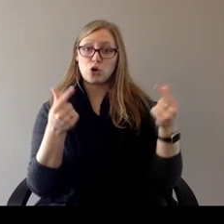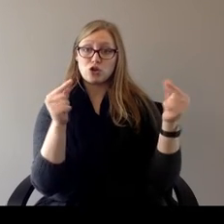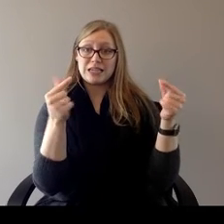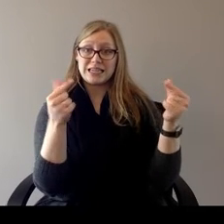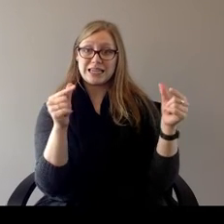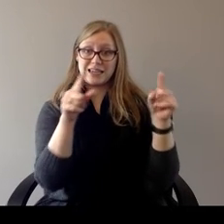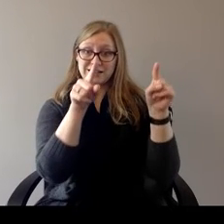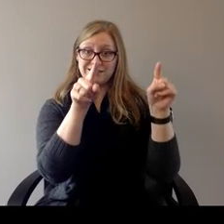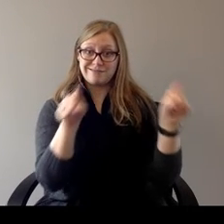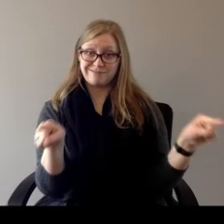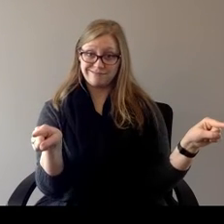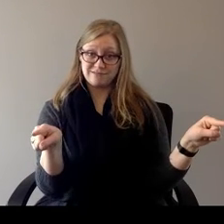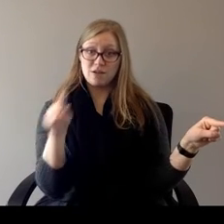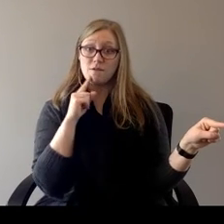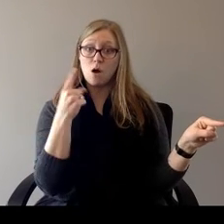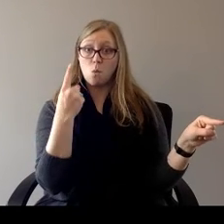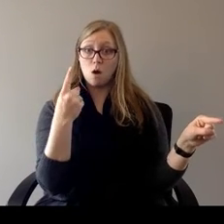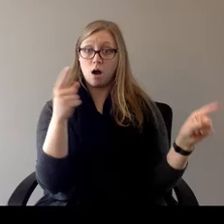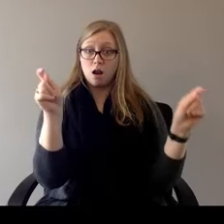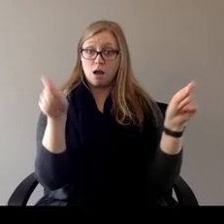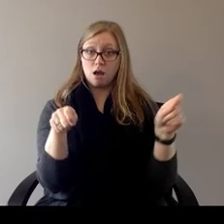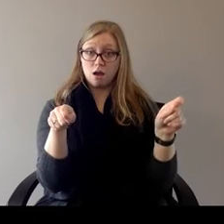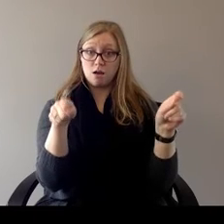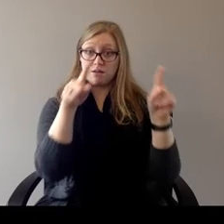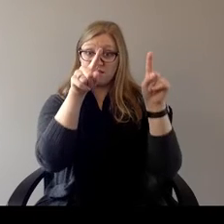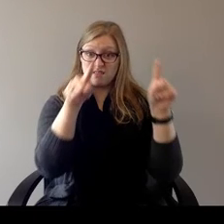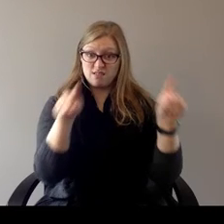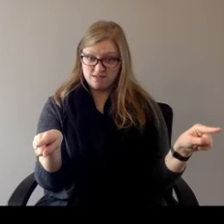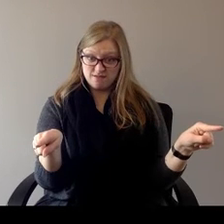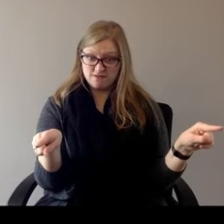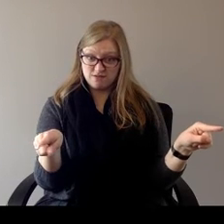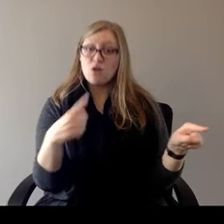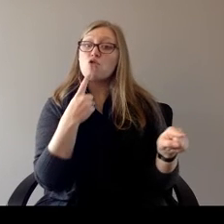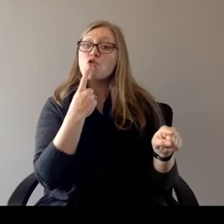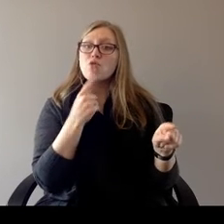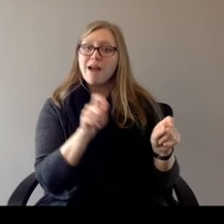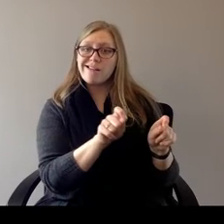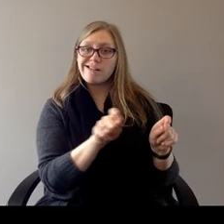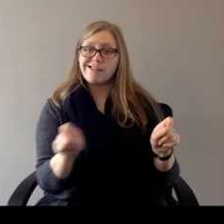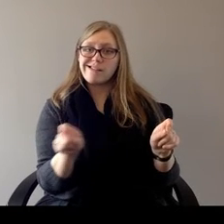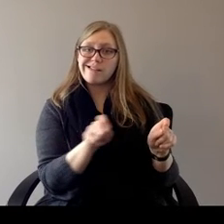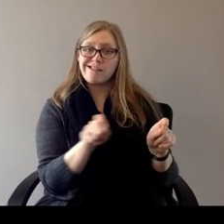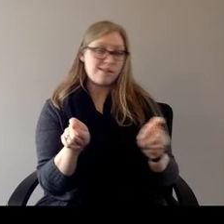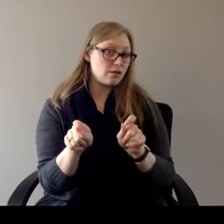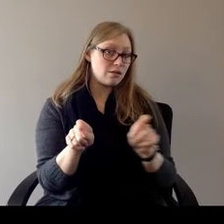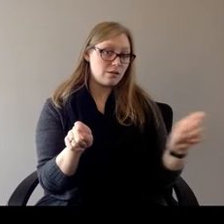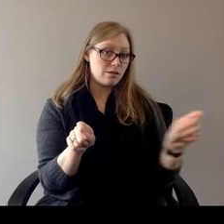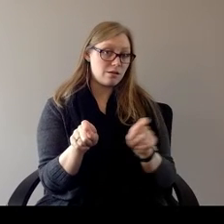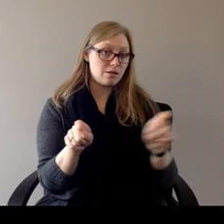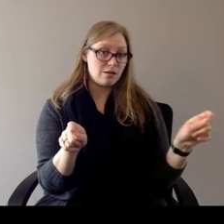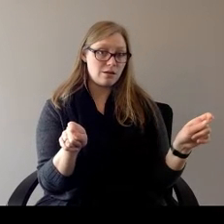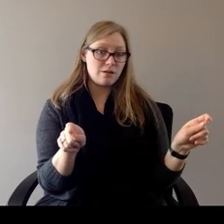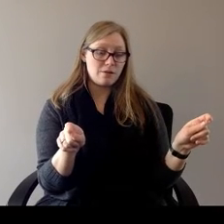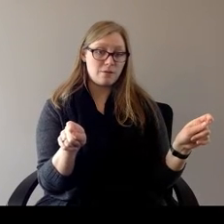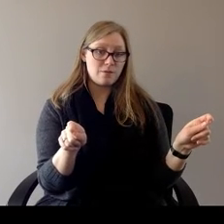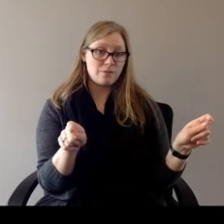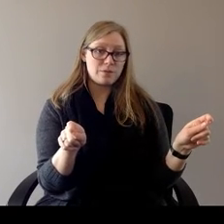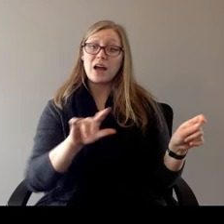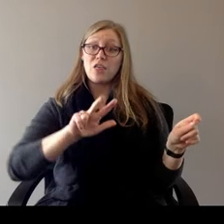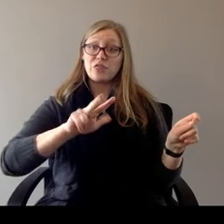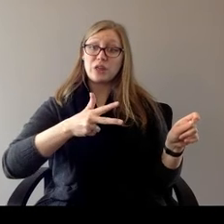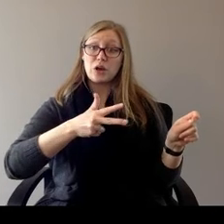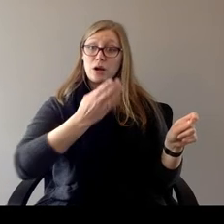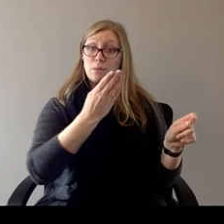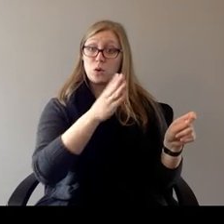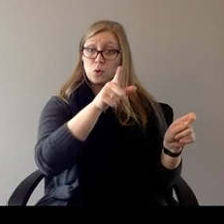going to be the same length as DC. And then the third side is the BC, and that's in both triangles. And